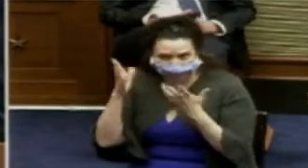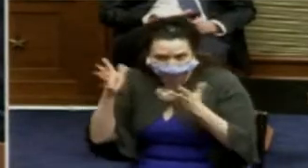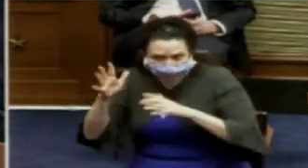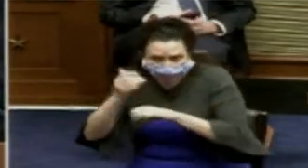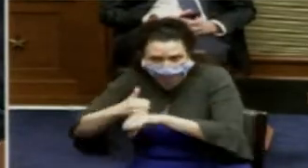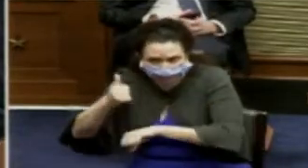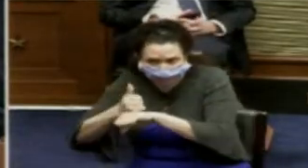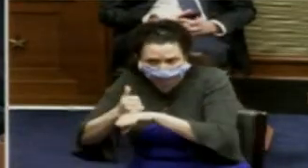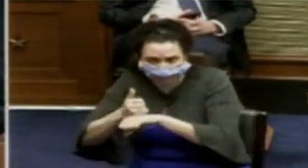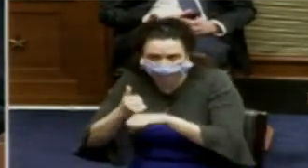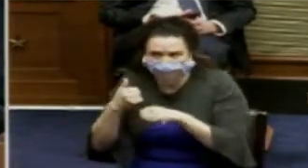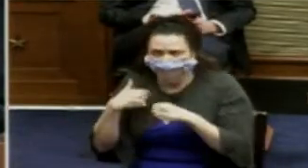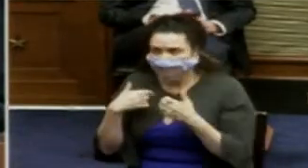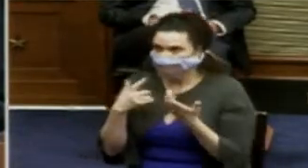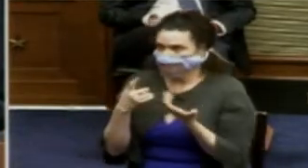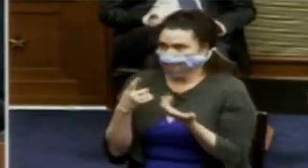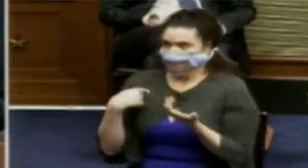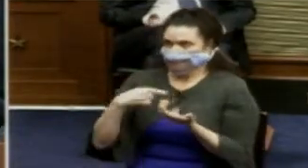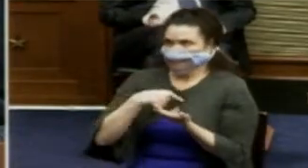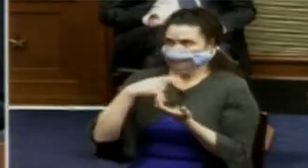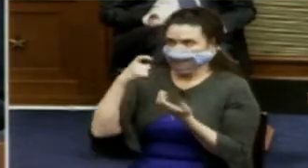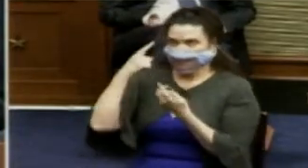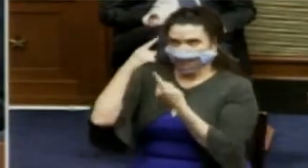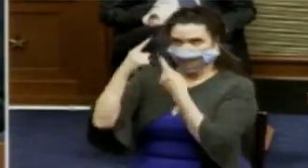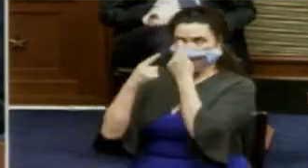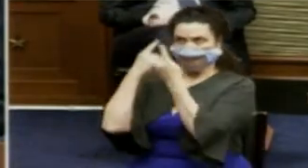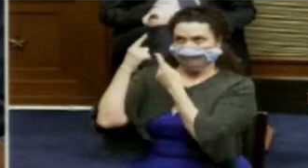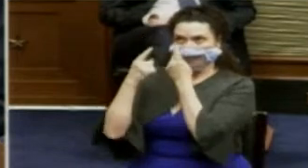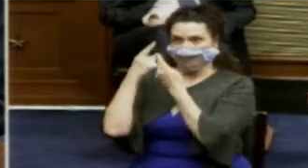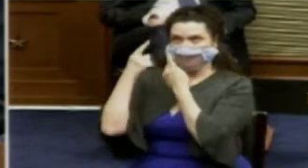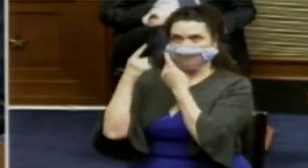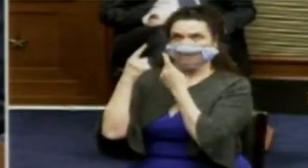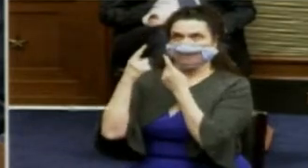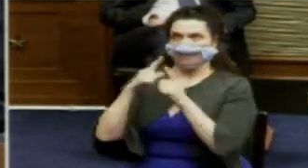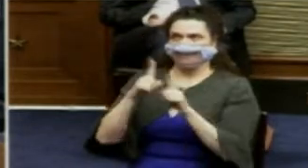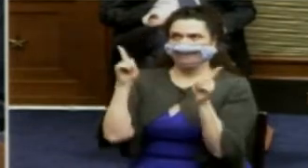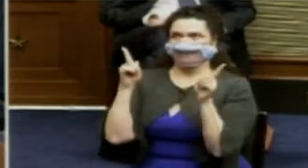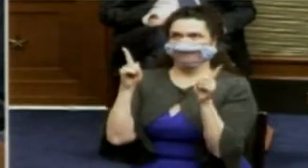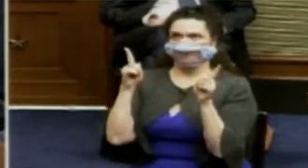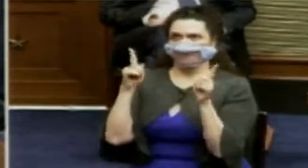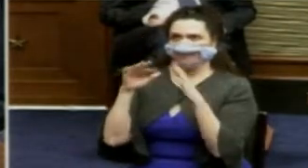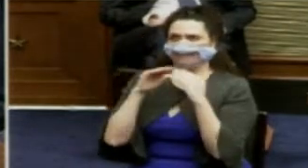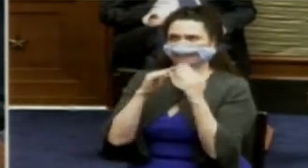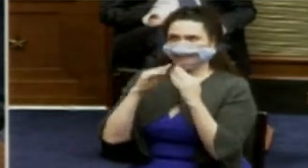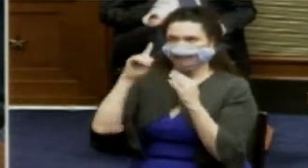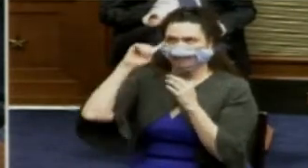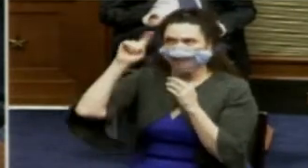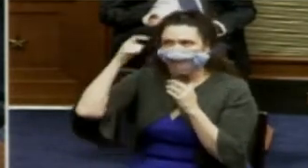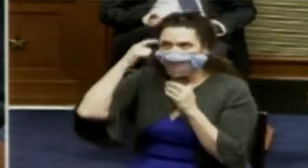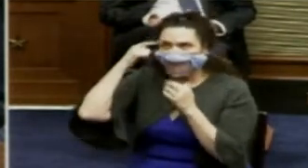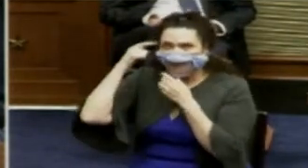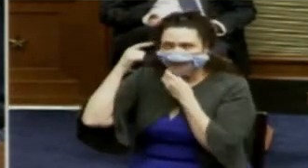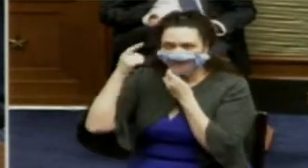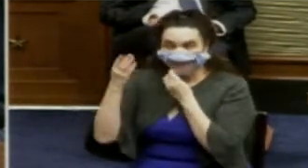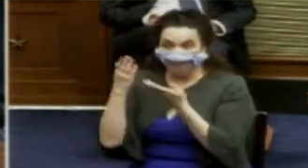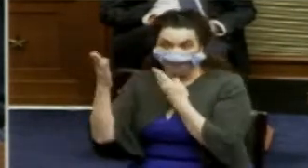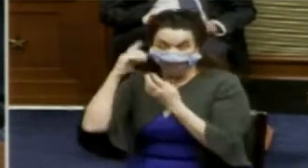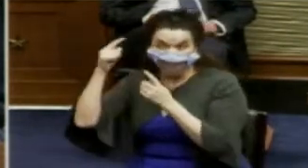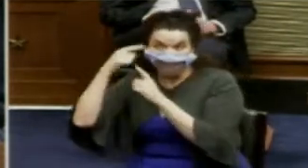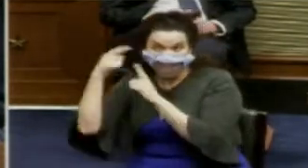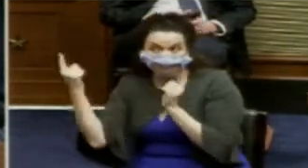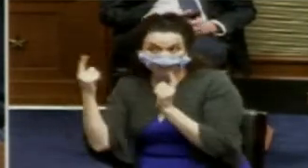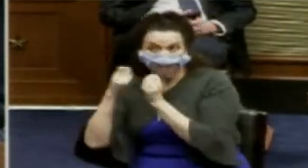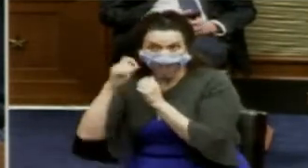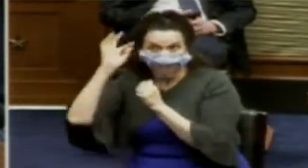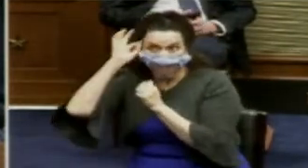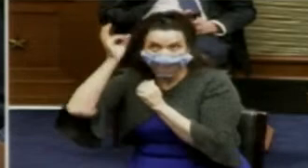doesn't take much imagination to imagine a different mayor or a different city government disagreeing with the federal government